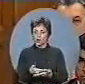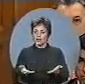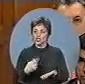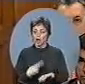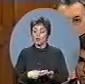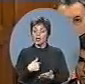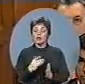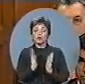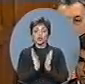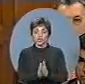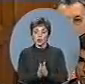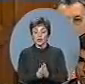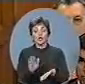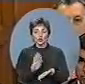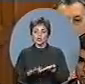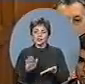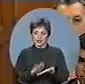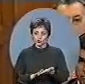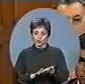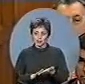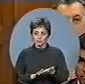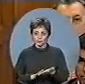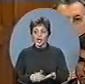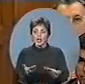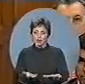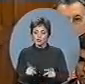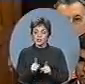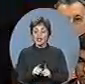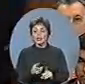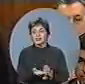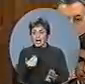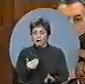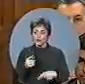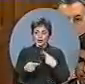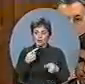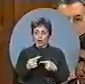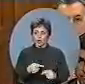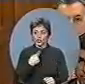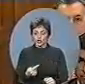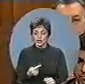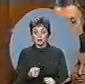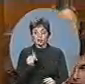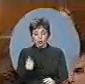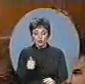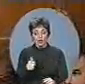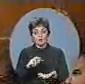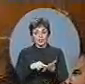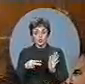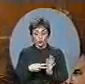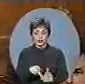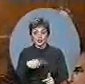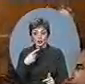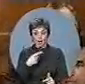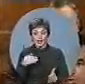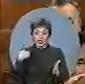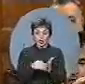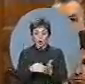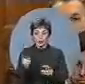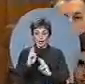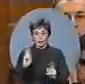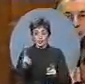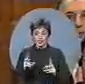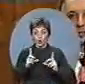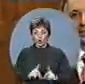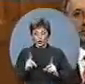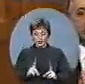going to be a drive-by smear about a young, honourable member of this House who was seeking to represent his constituents and his country, Mr. Speaker.